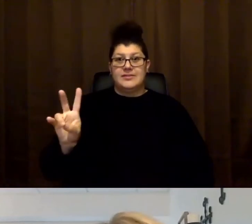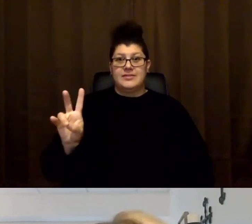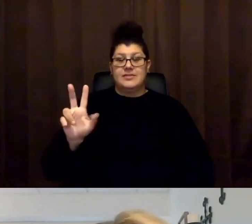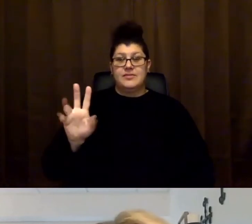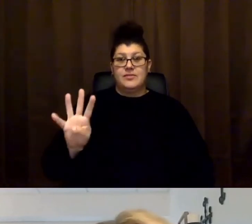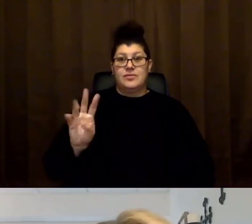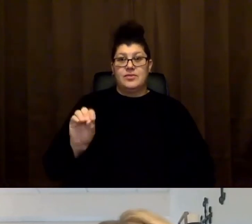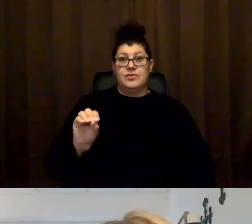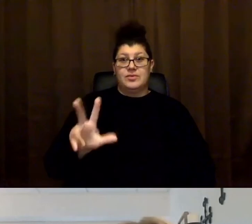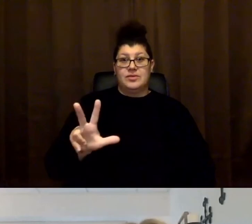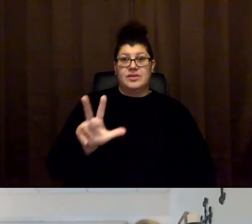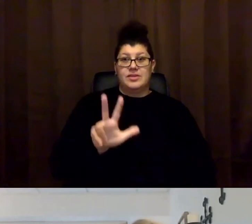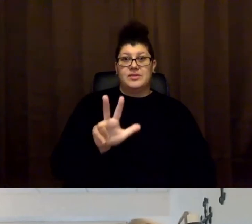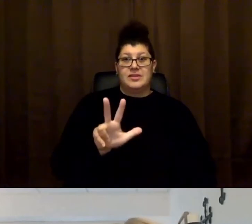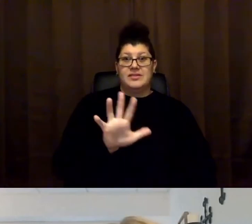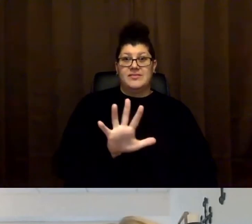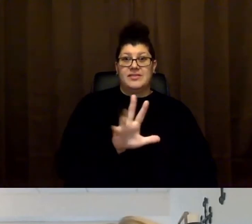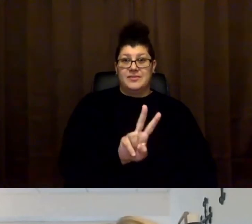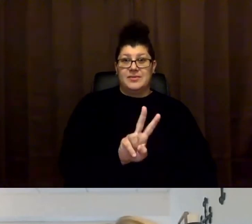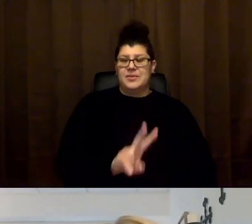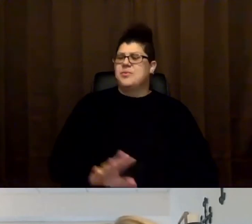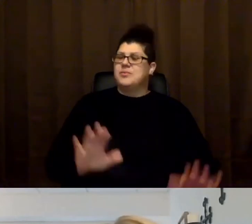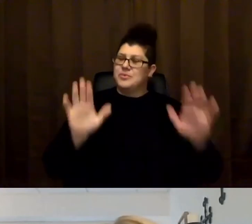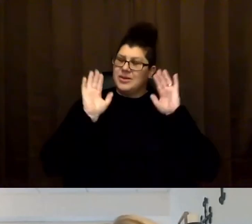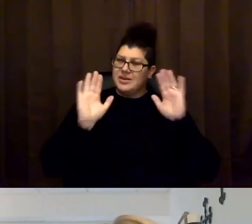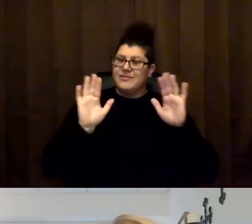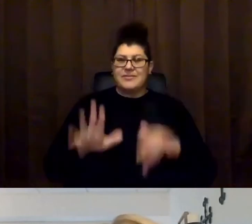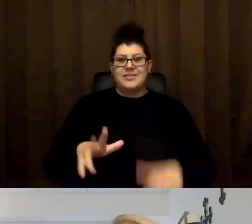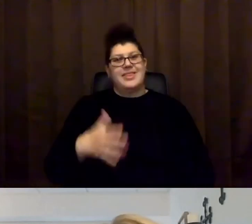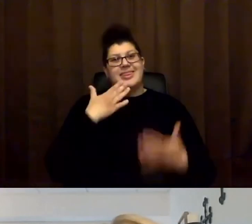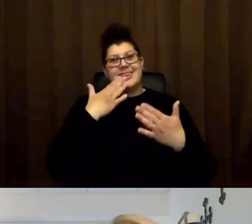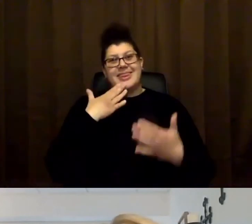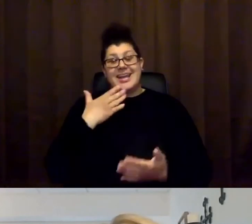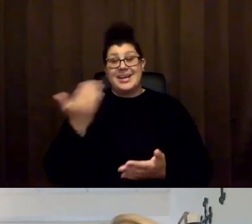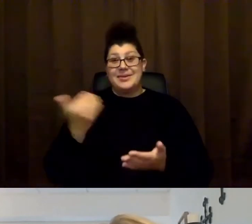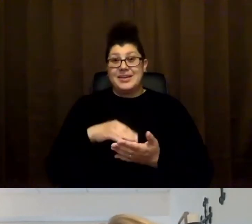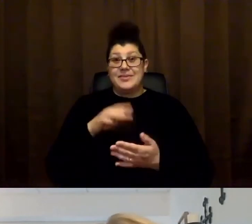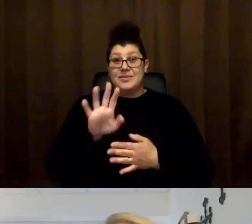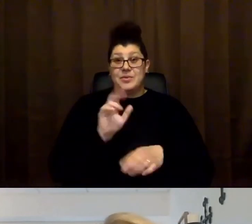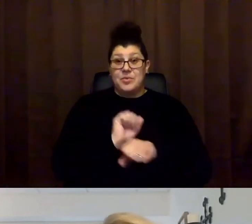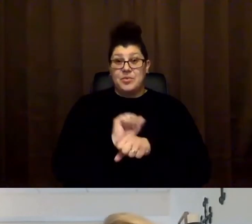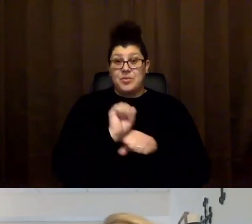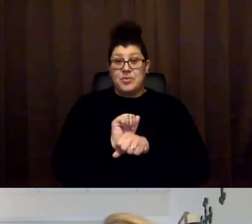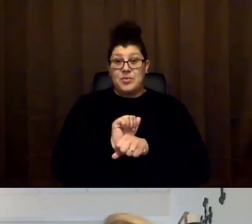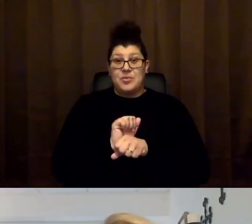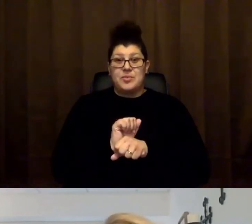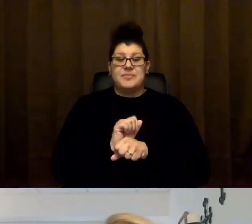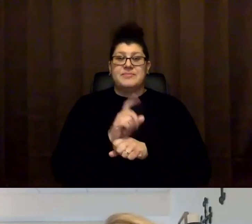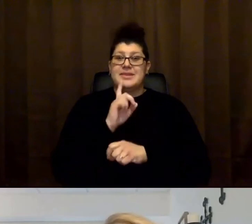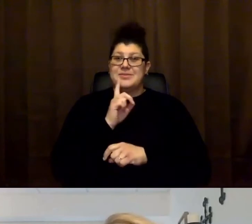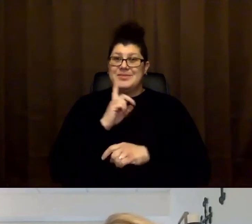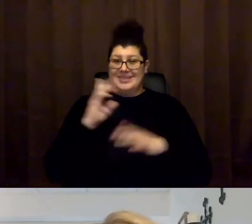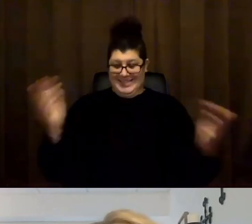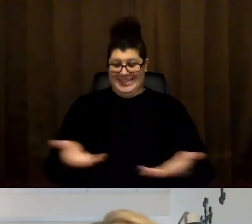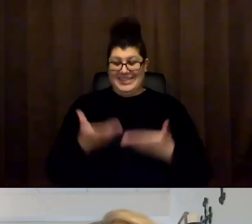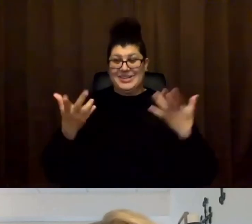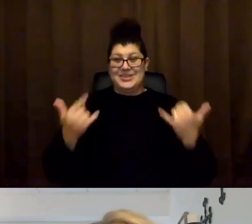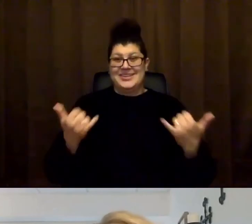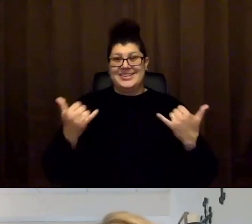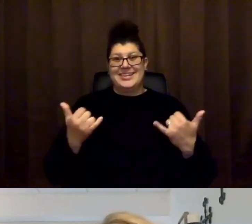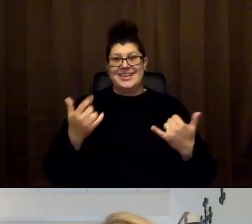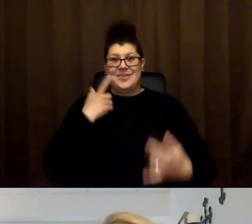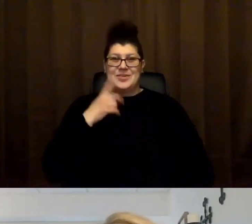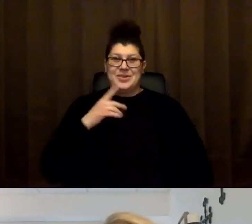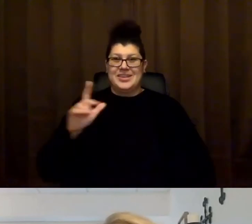217-403-3352. Wonderful. Well, thank you again for the great work that you're doing and for being with us today for this Third Thursday